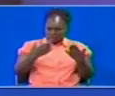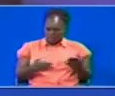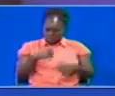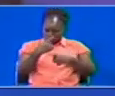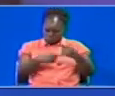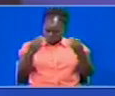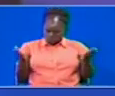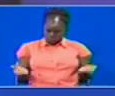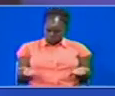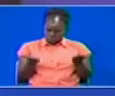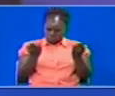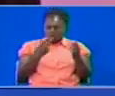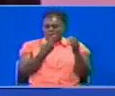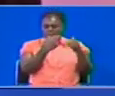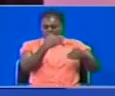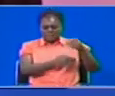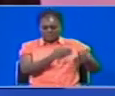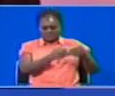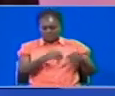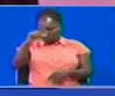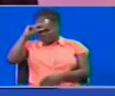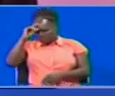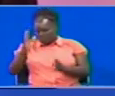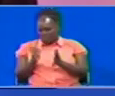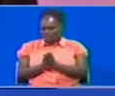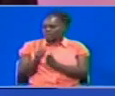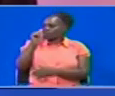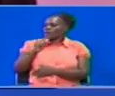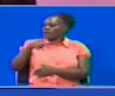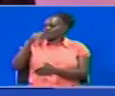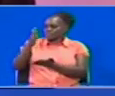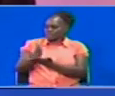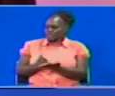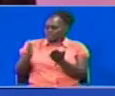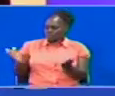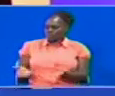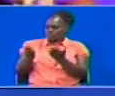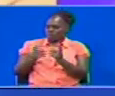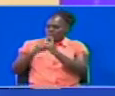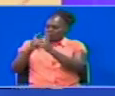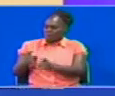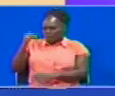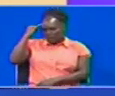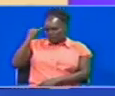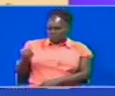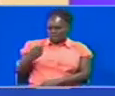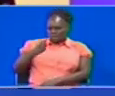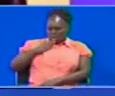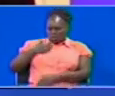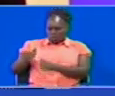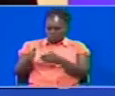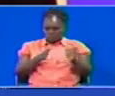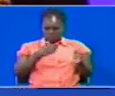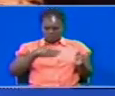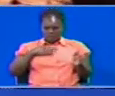to harness the partnership between government and the private sector to promote talents and ideas. And this is our opportunity as